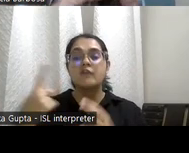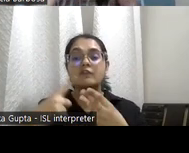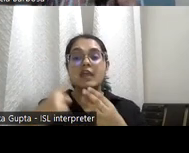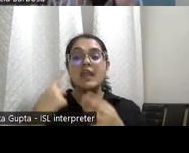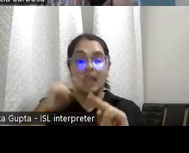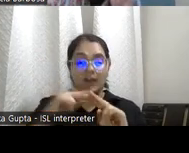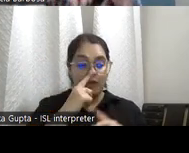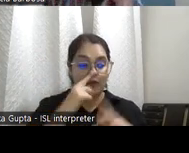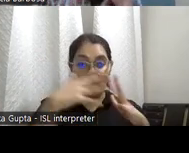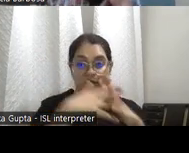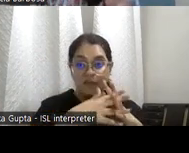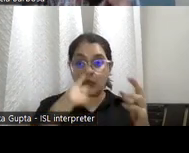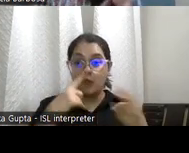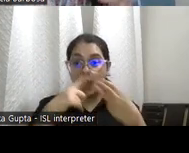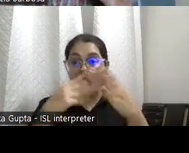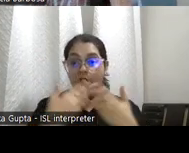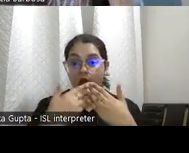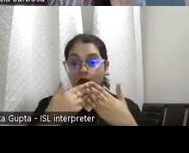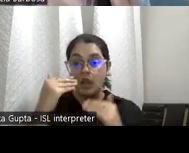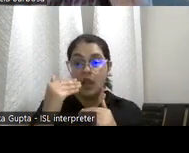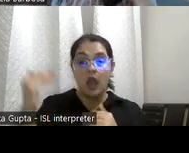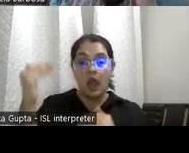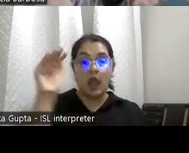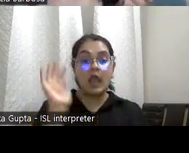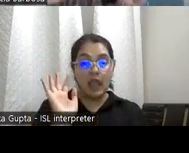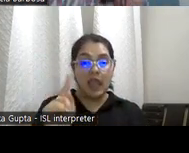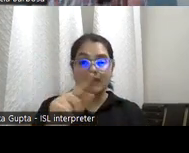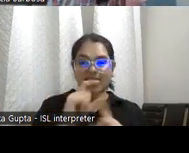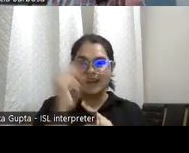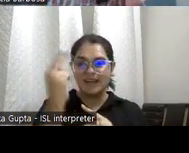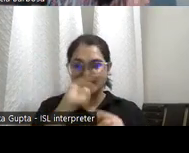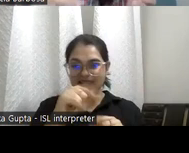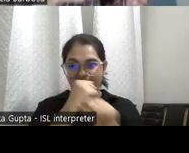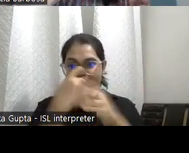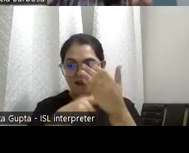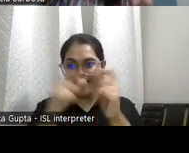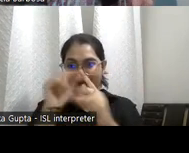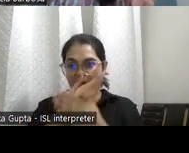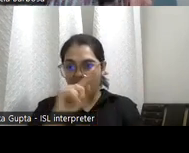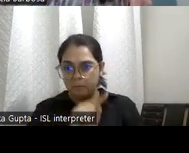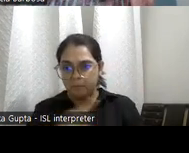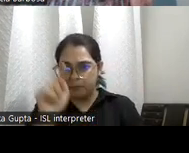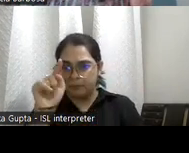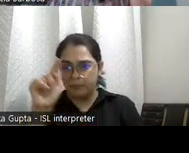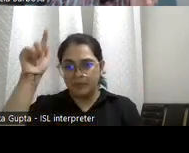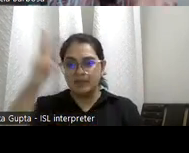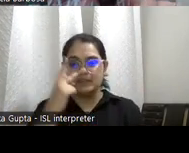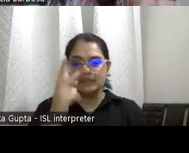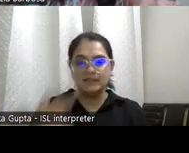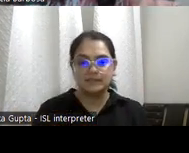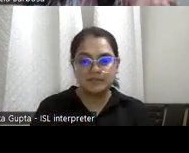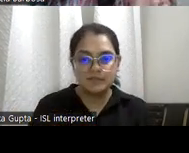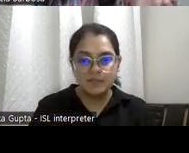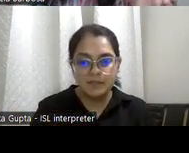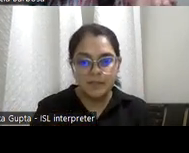women that is in designing this graph growing up, women gain empathy, but